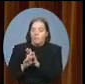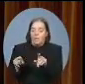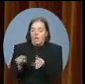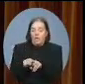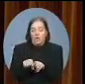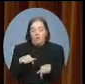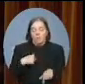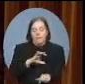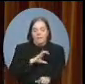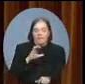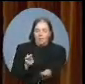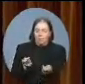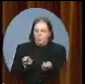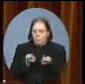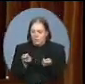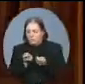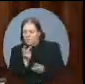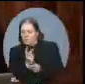not be in this mess.